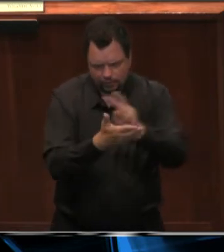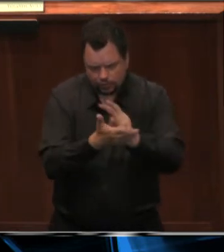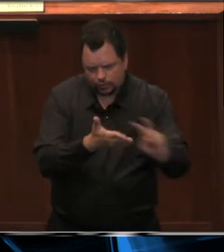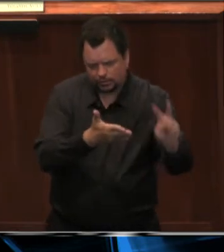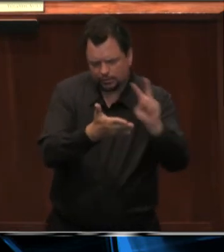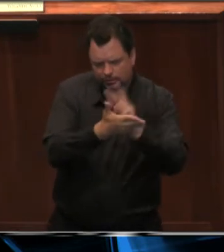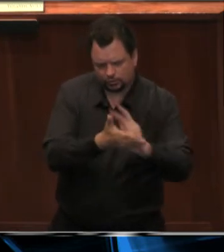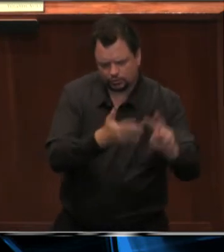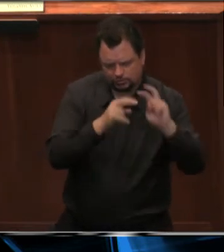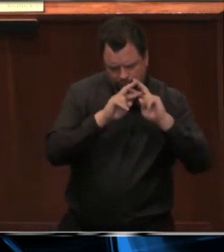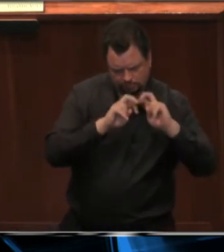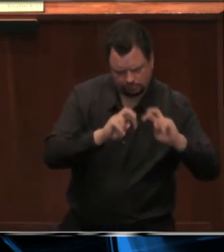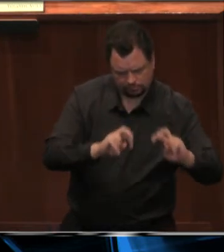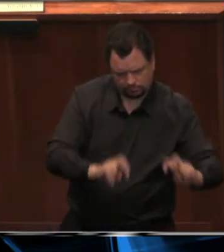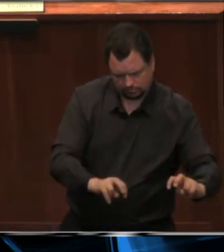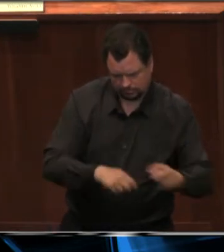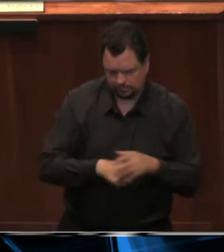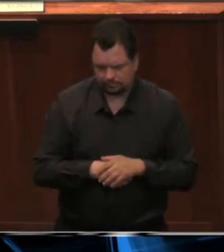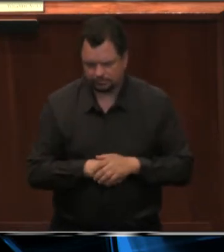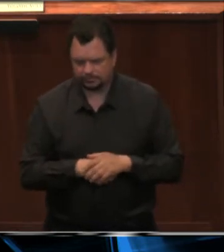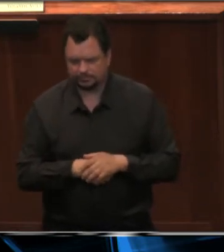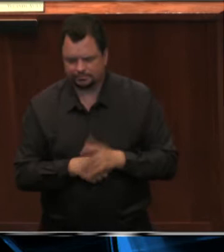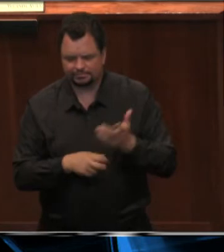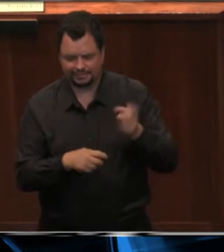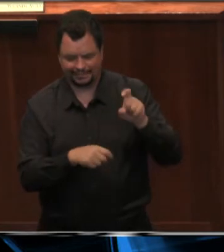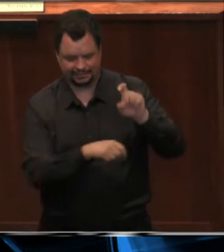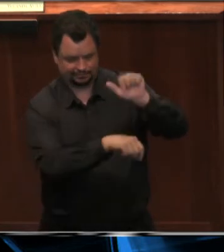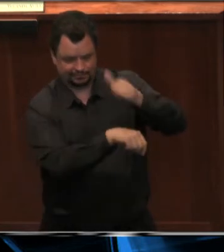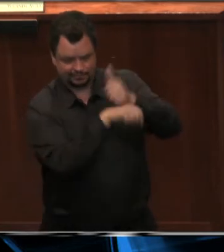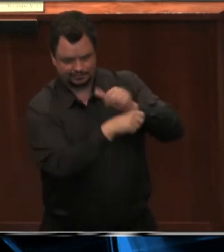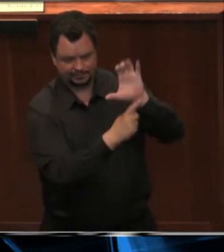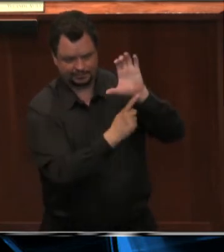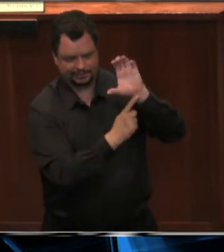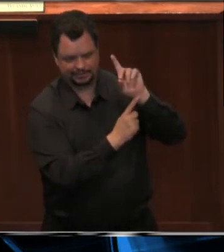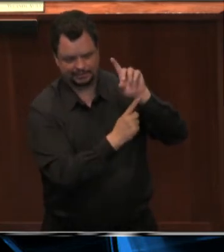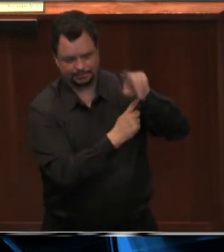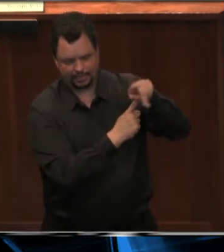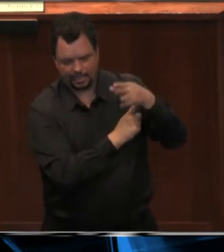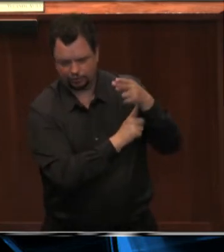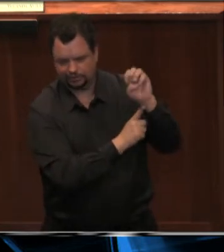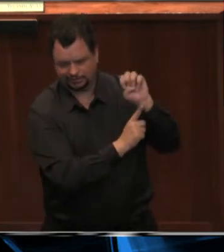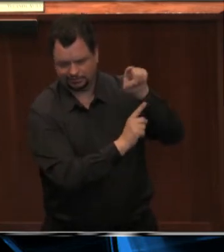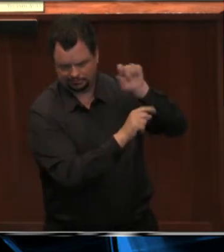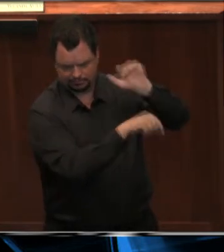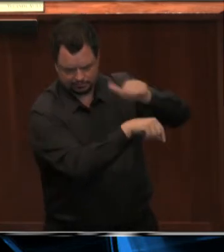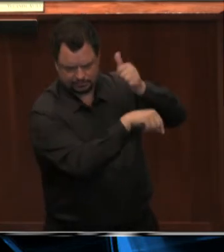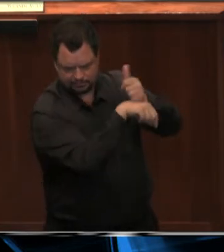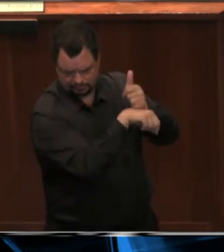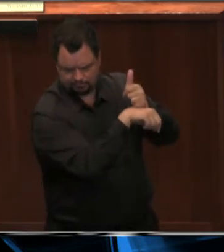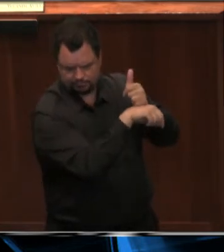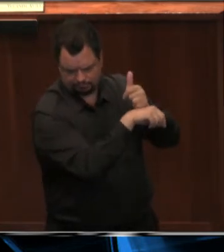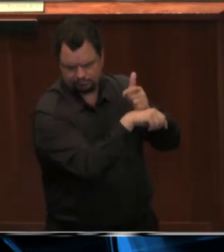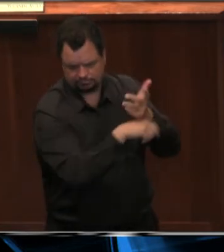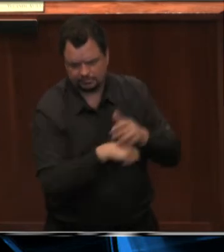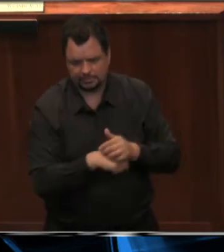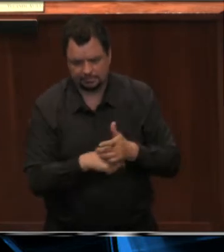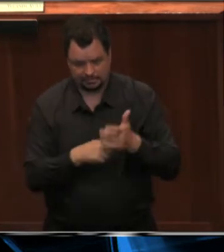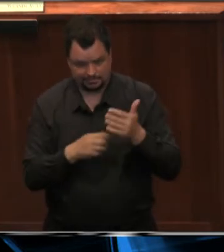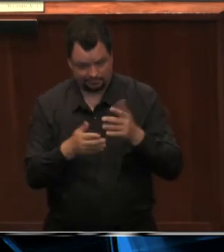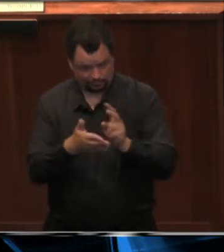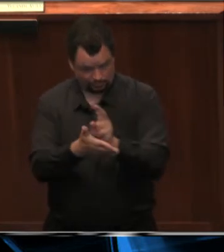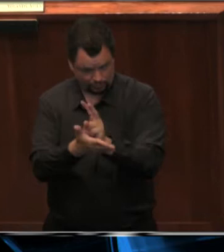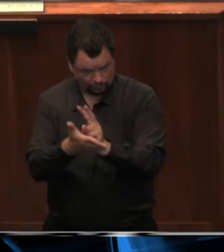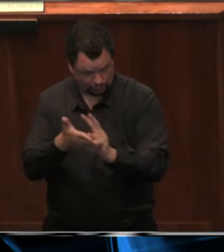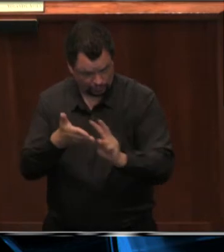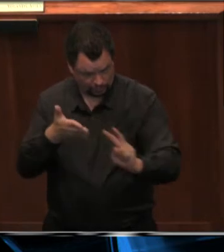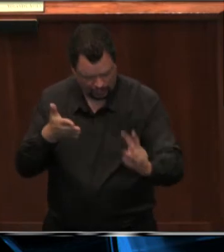process that has been outlined to us by CDPHE. And after 2 weeks at that level, we anticipate that we will have further